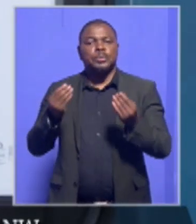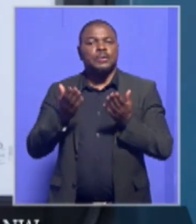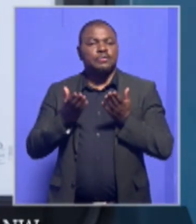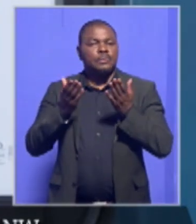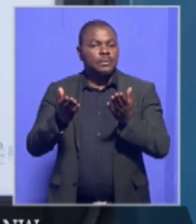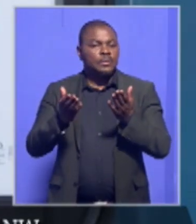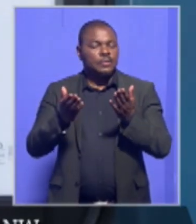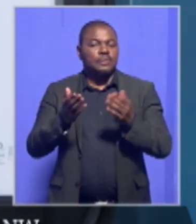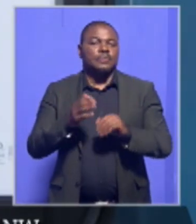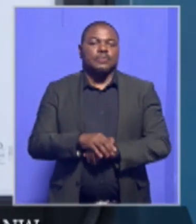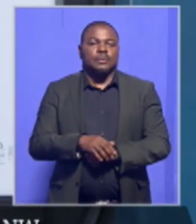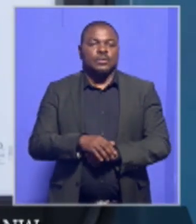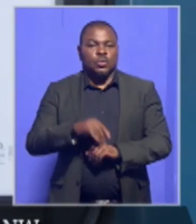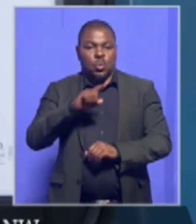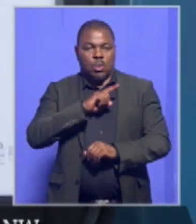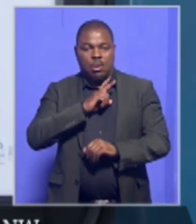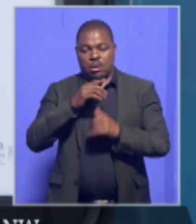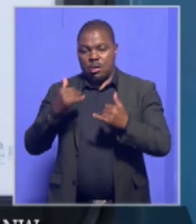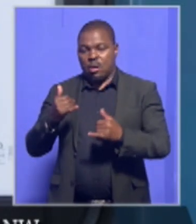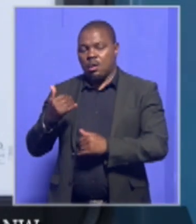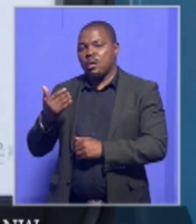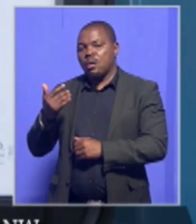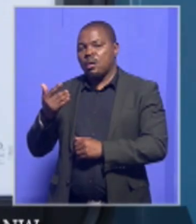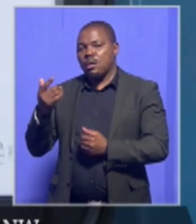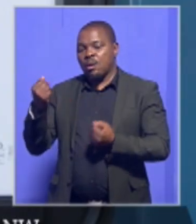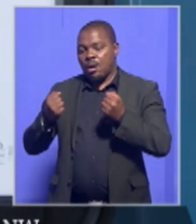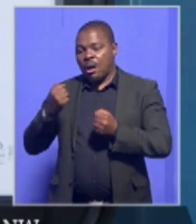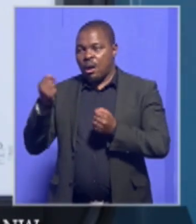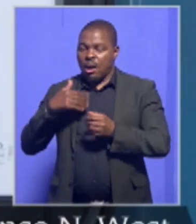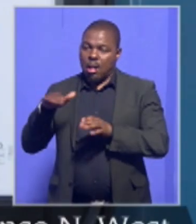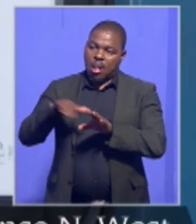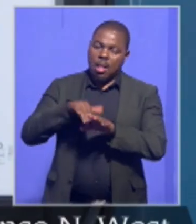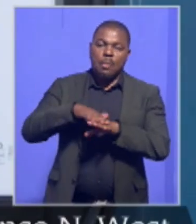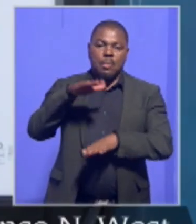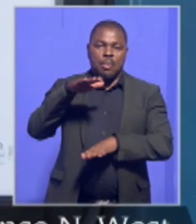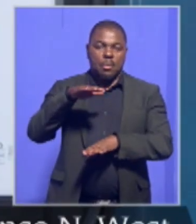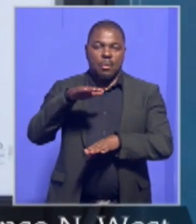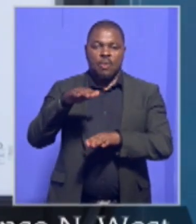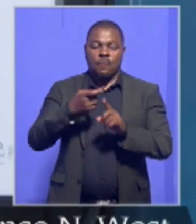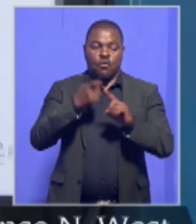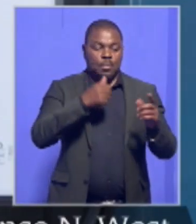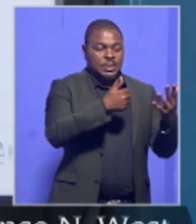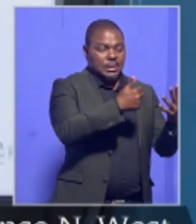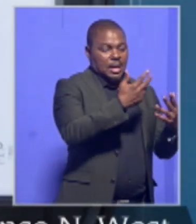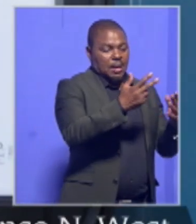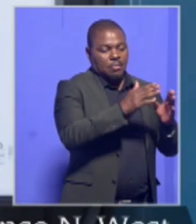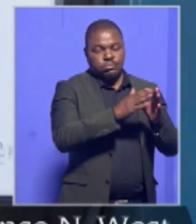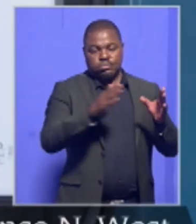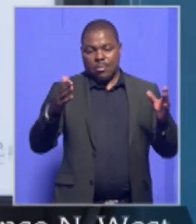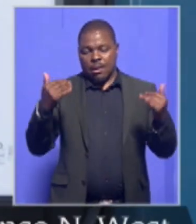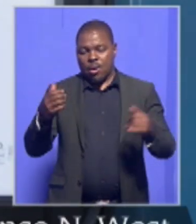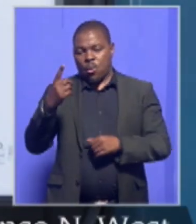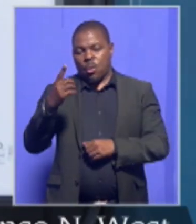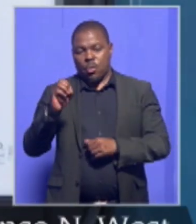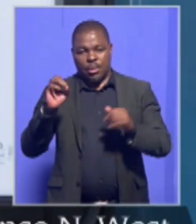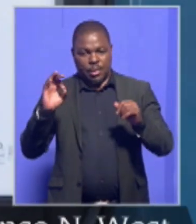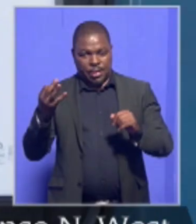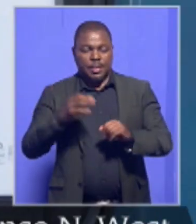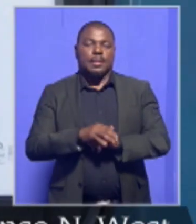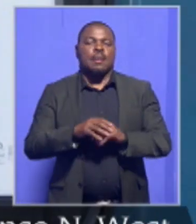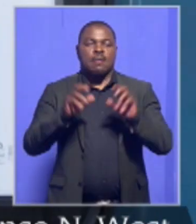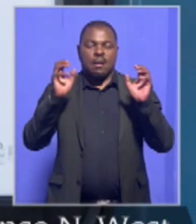re reducitse number ya rona ya o tlhahela we isa to from 68 to 103